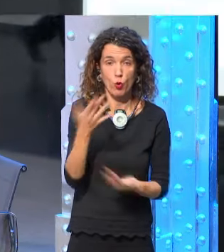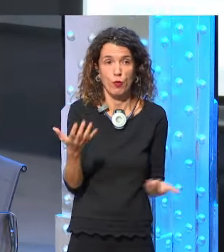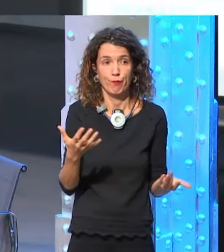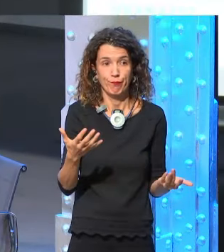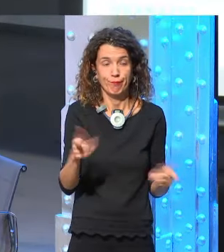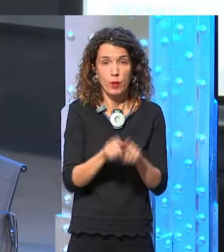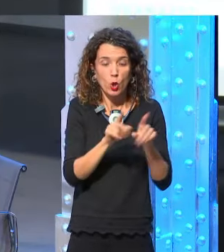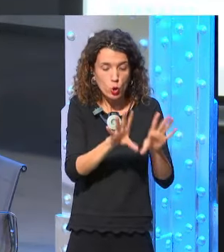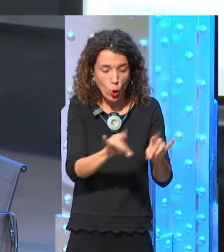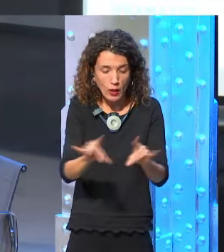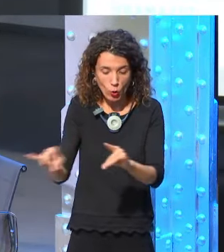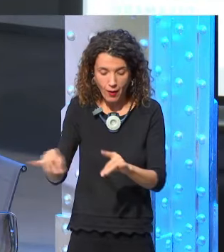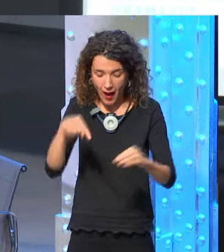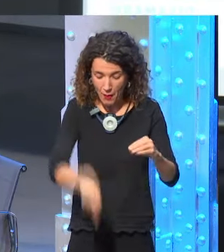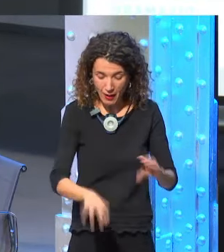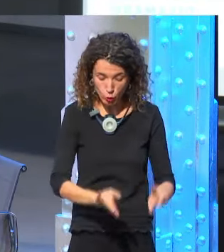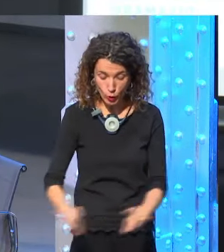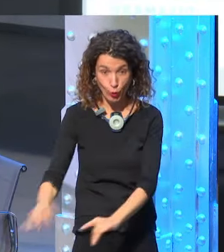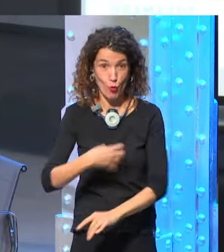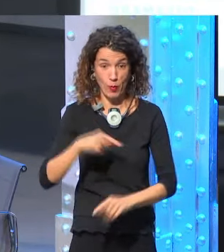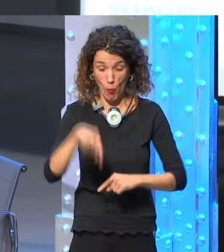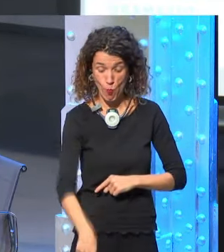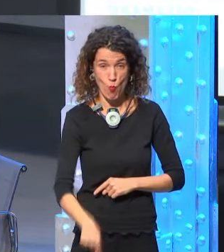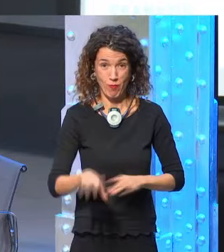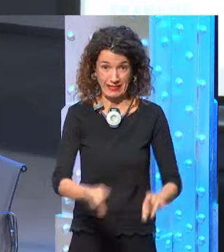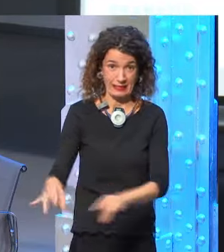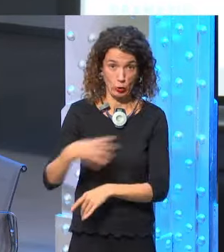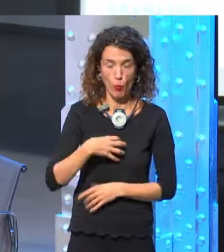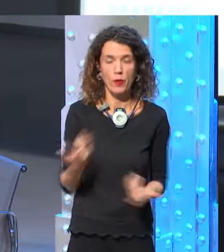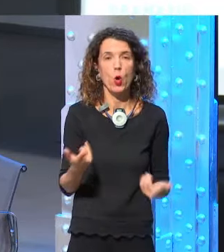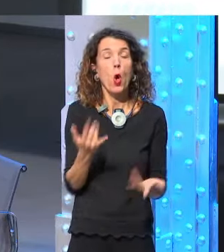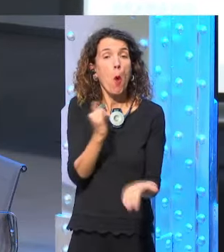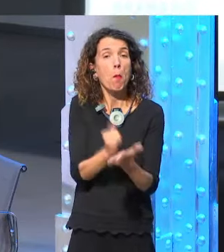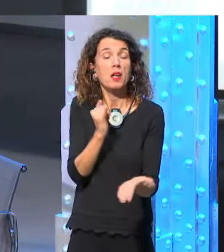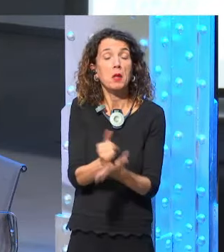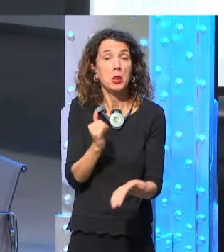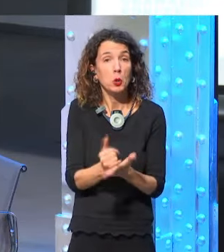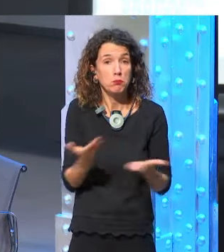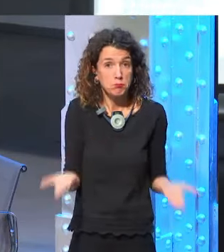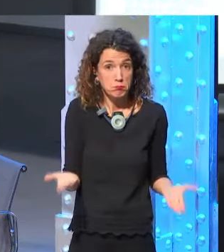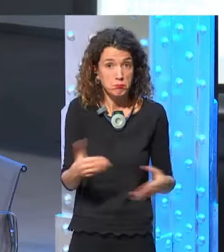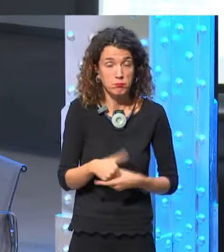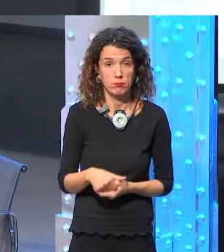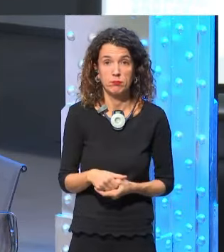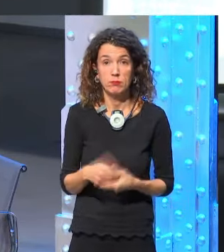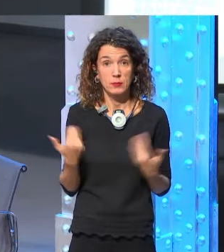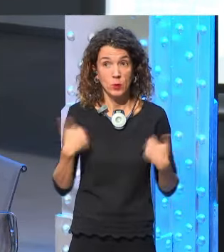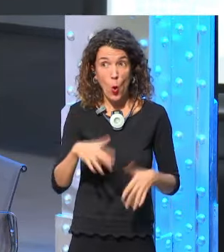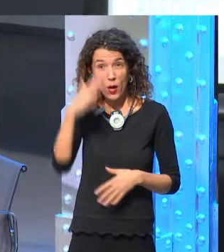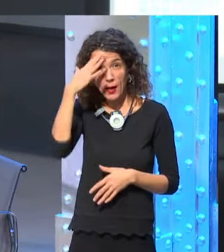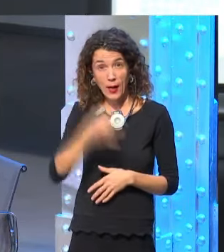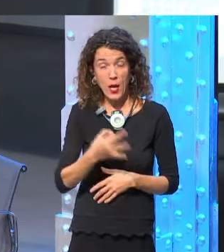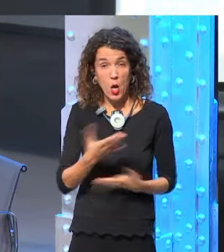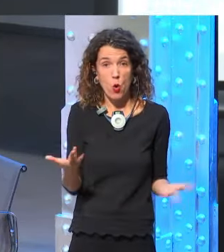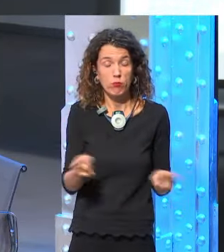Now, this was an early design experiment, and I think the most important take